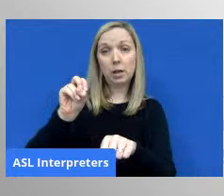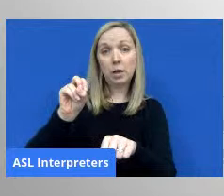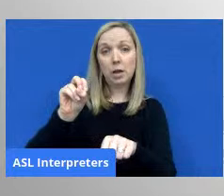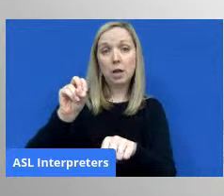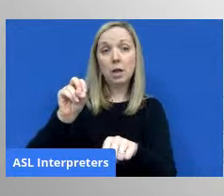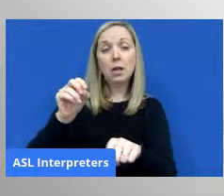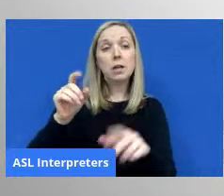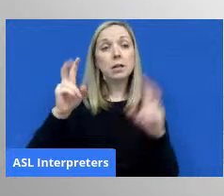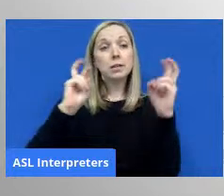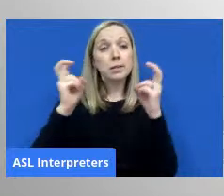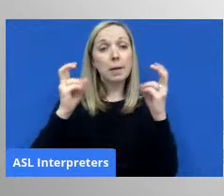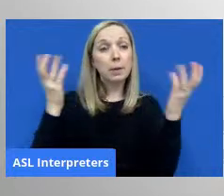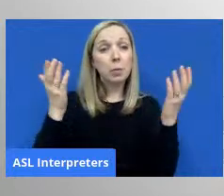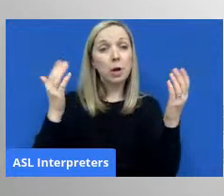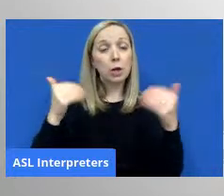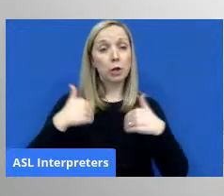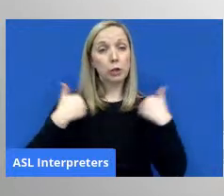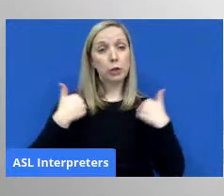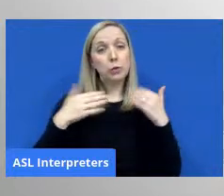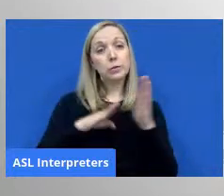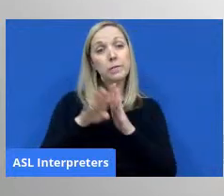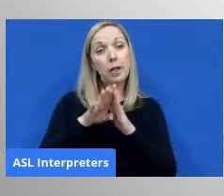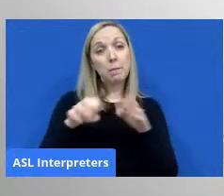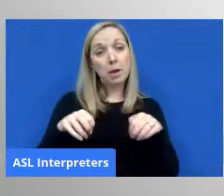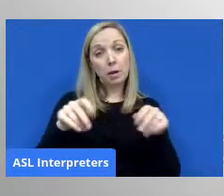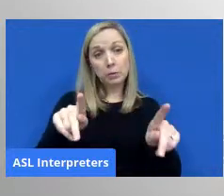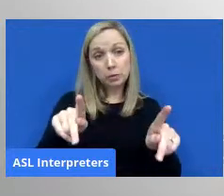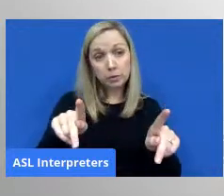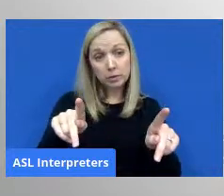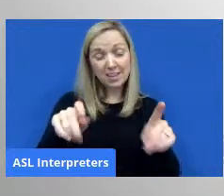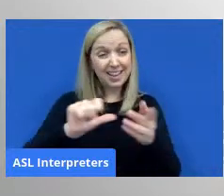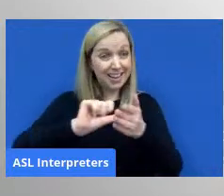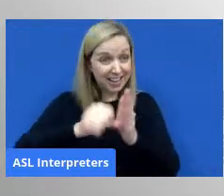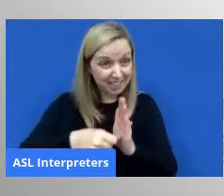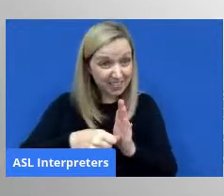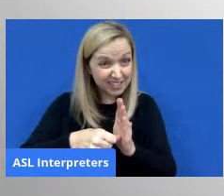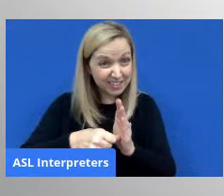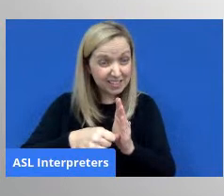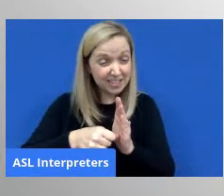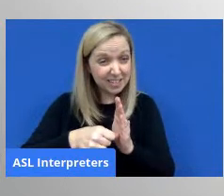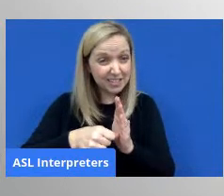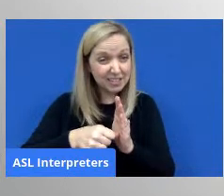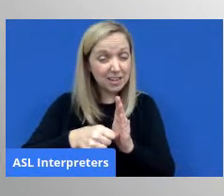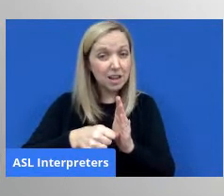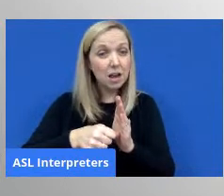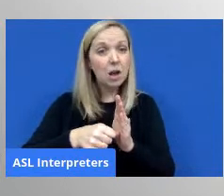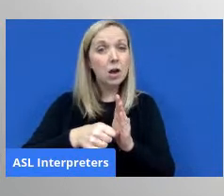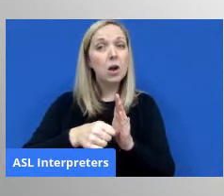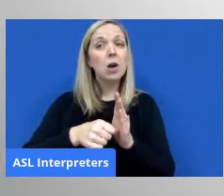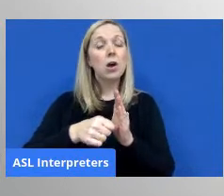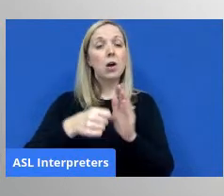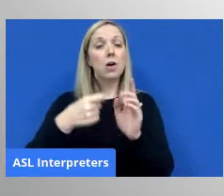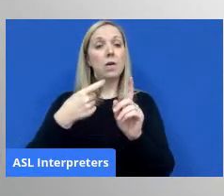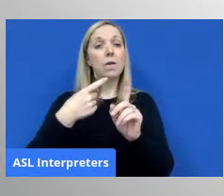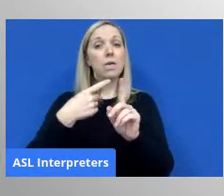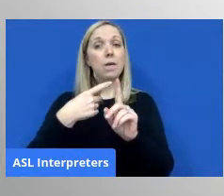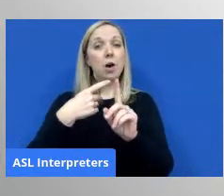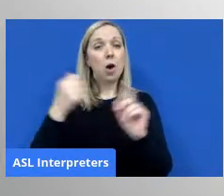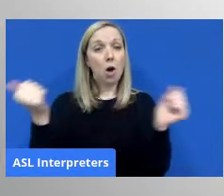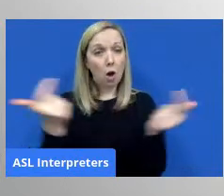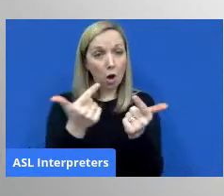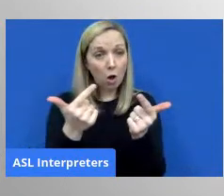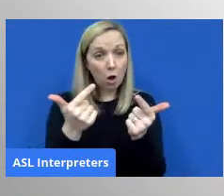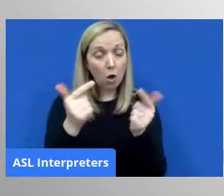youth development opportunities. The emphasis comes from warning every child in Clark County to